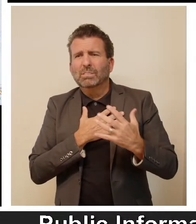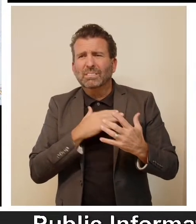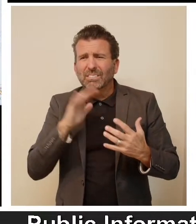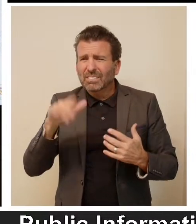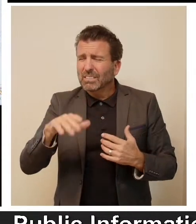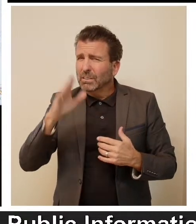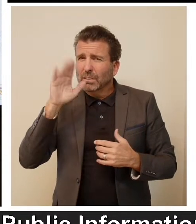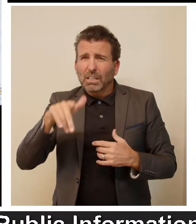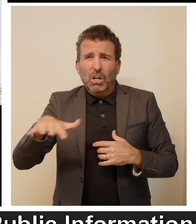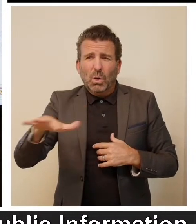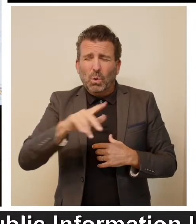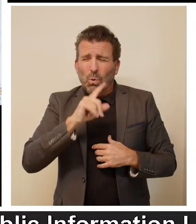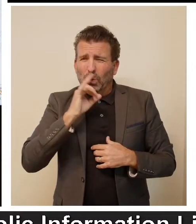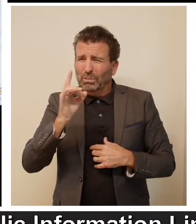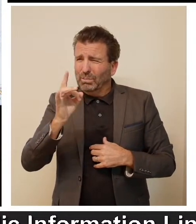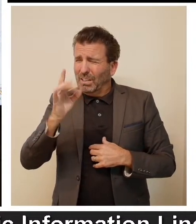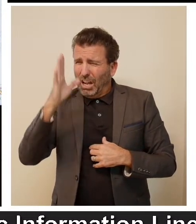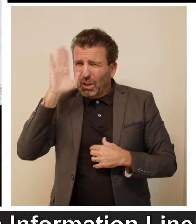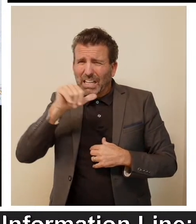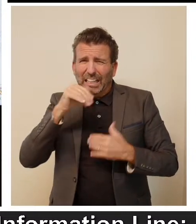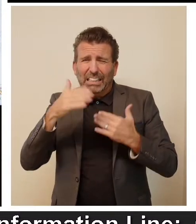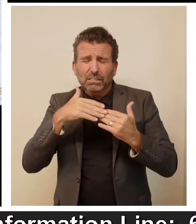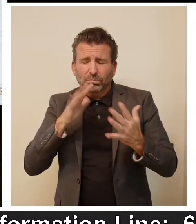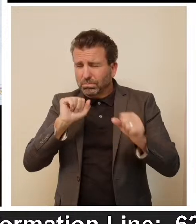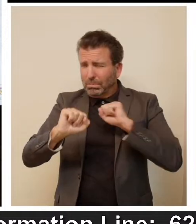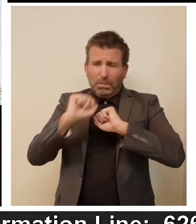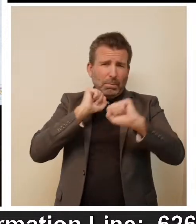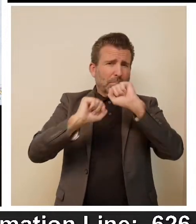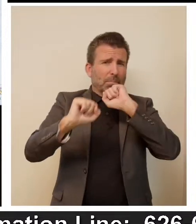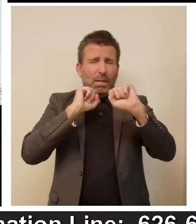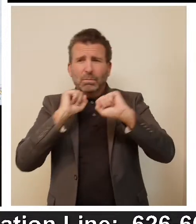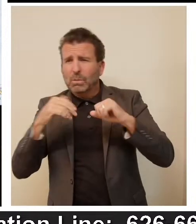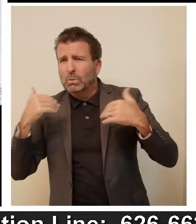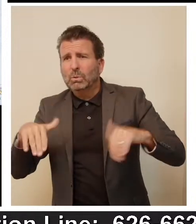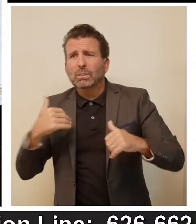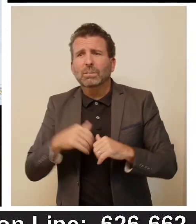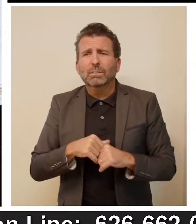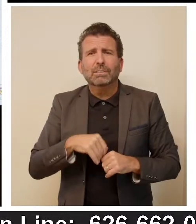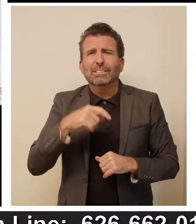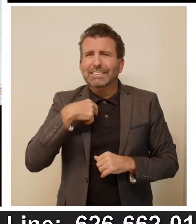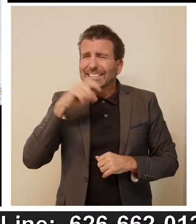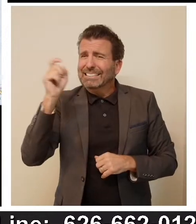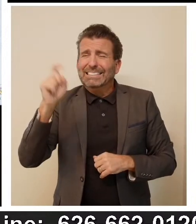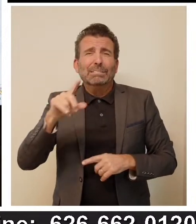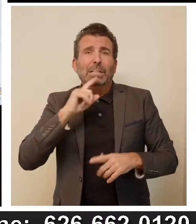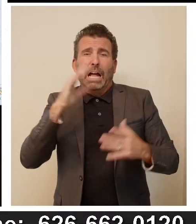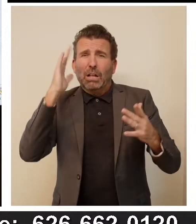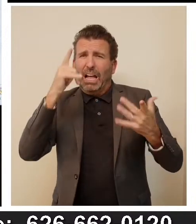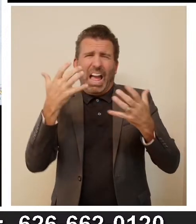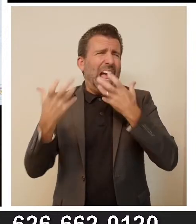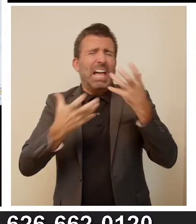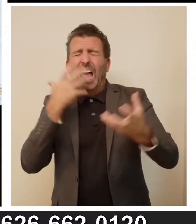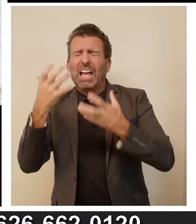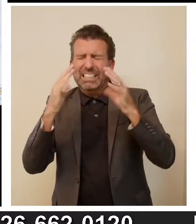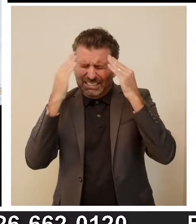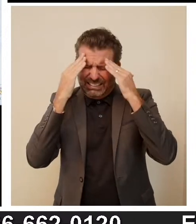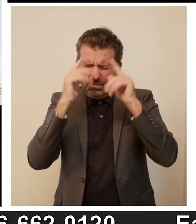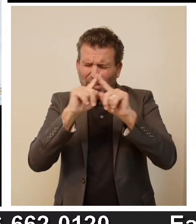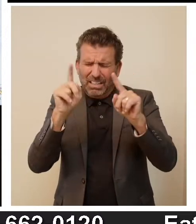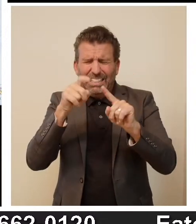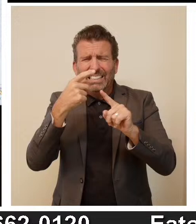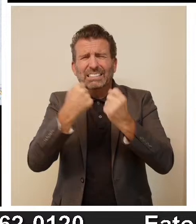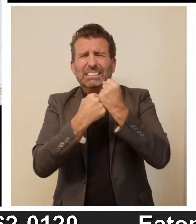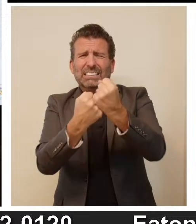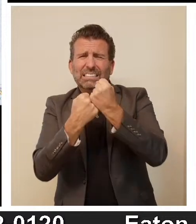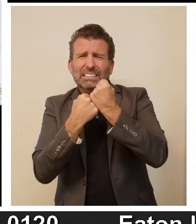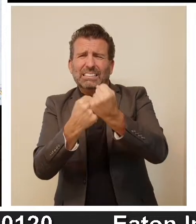journey, and it's critical that we continue to support one another in our community. We still have significant work ahead of us. Our